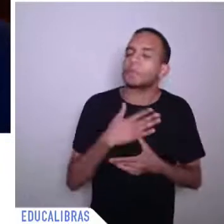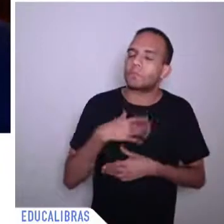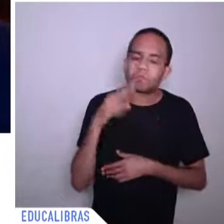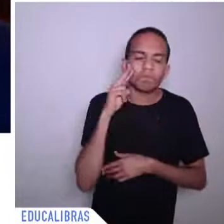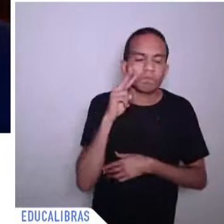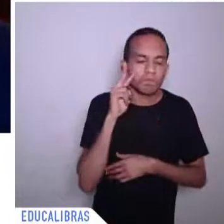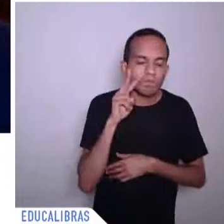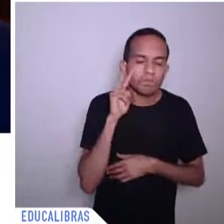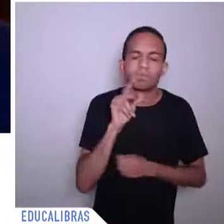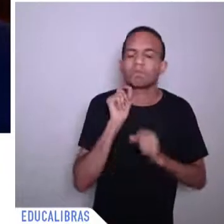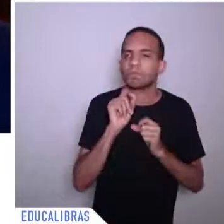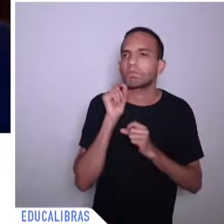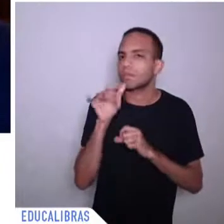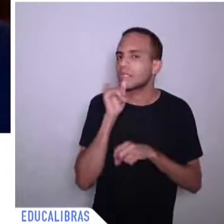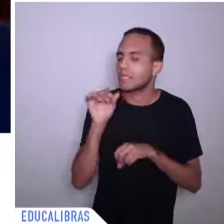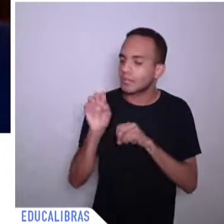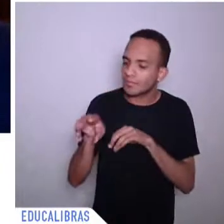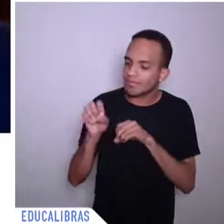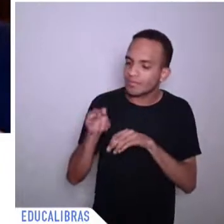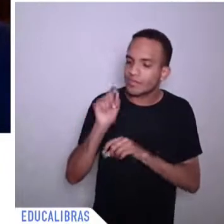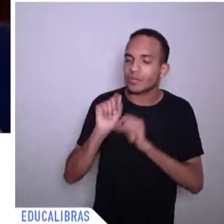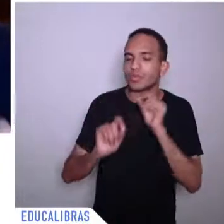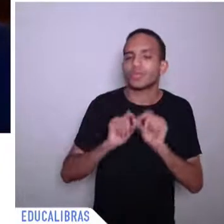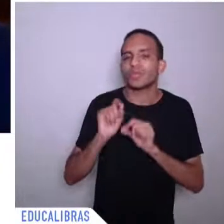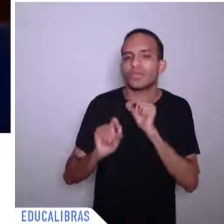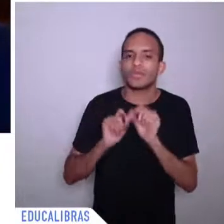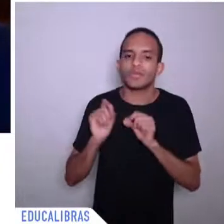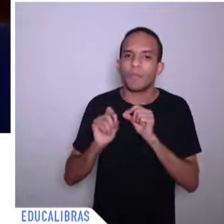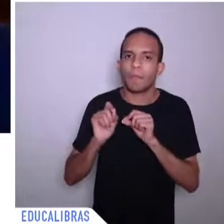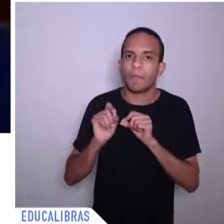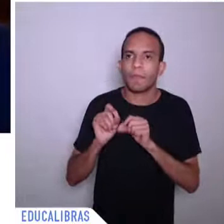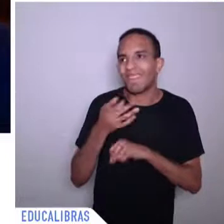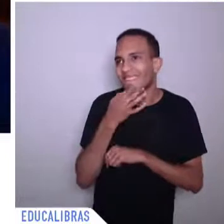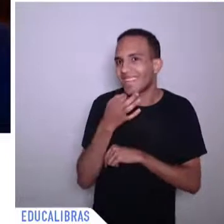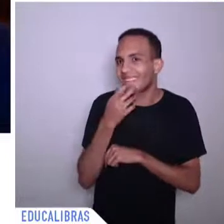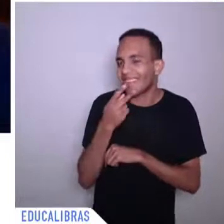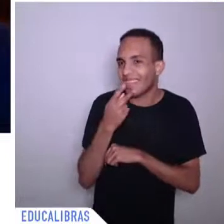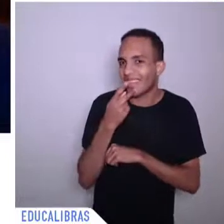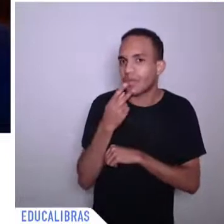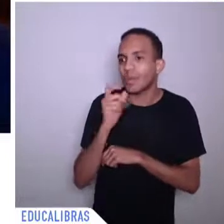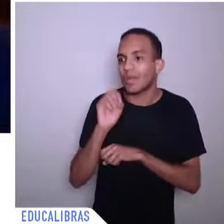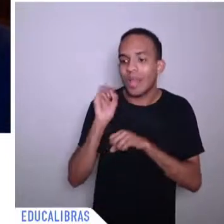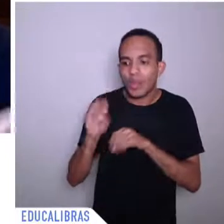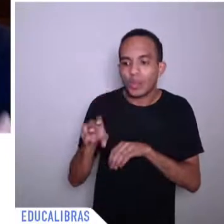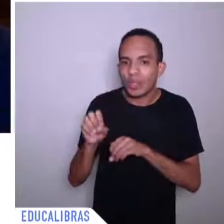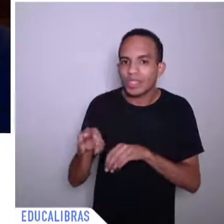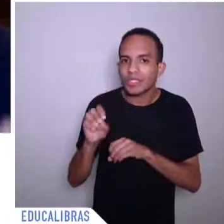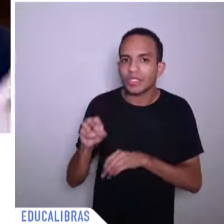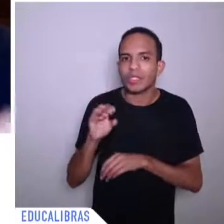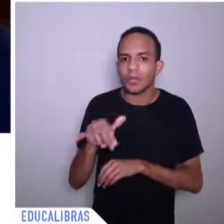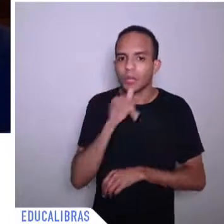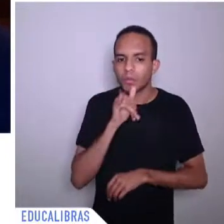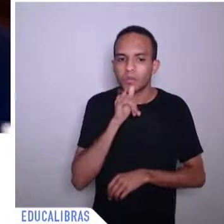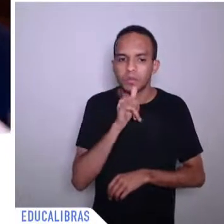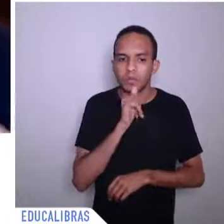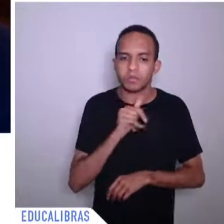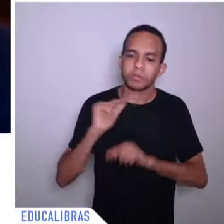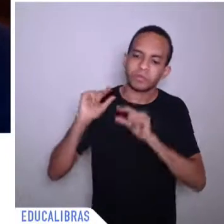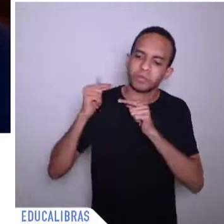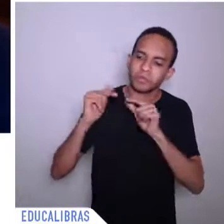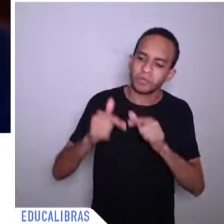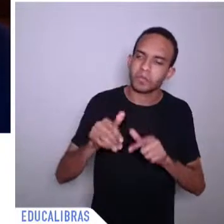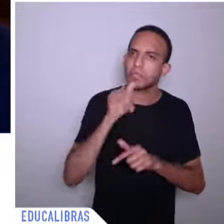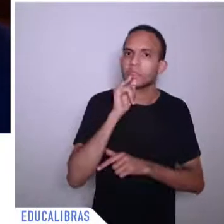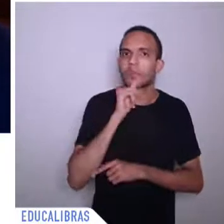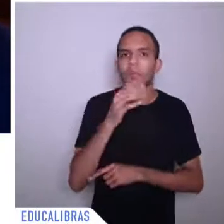sense. I do see education, and I am not saying of anything